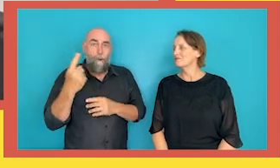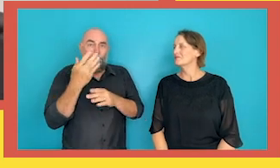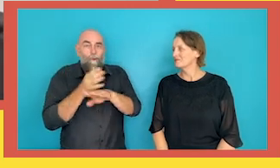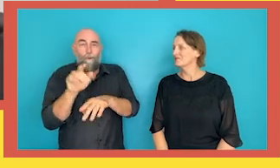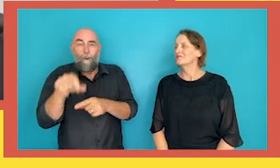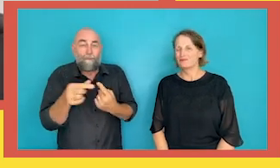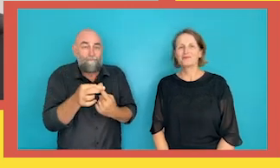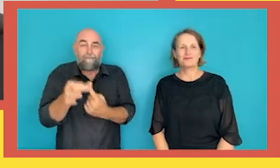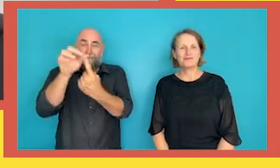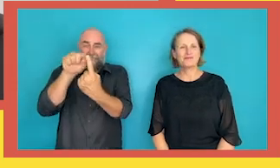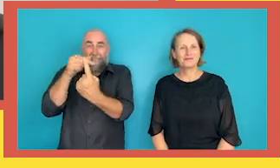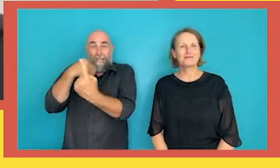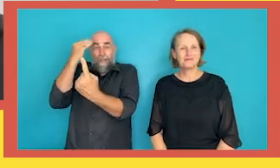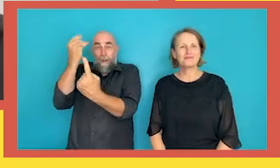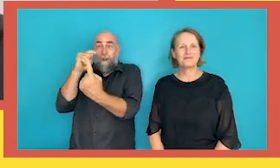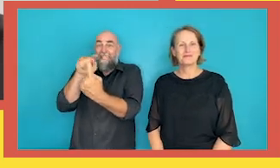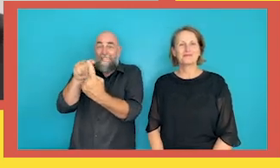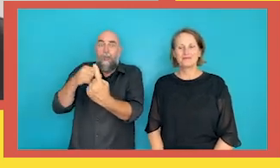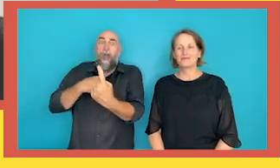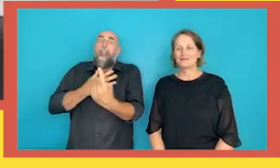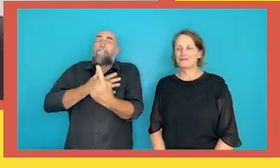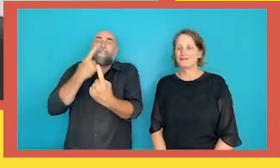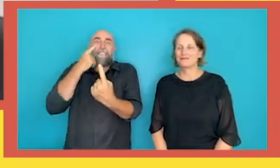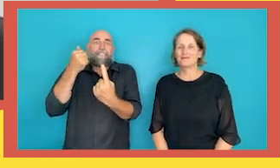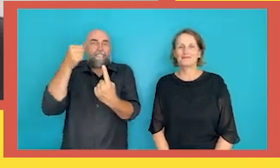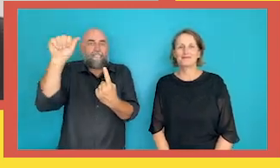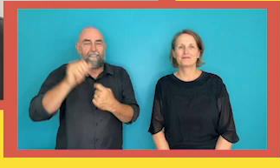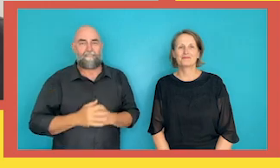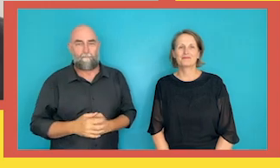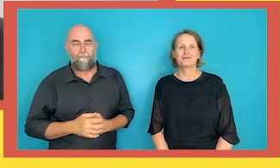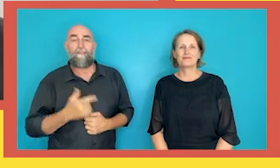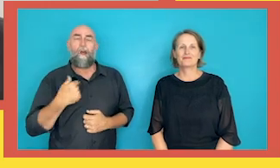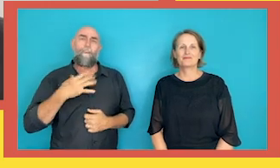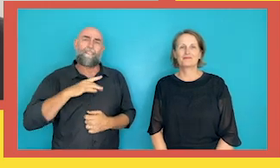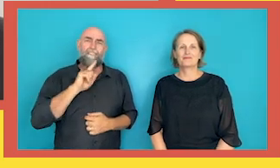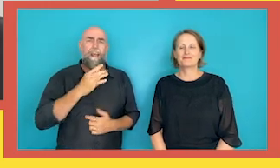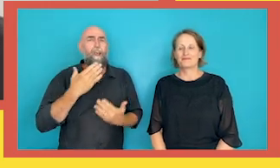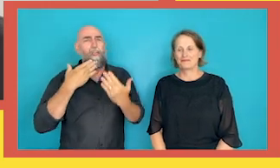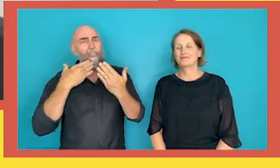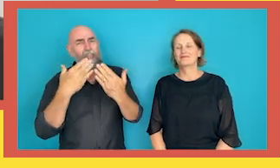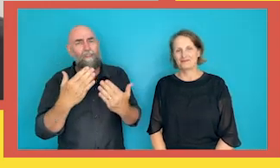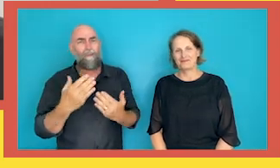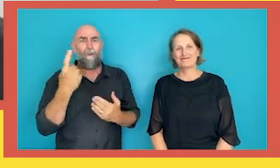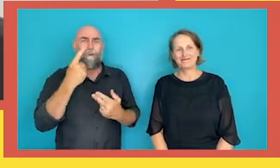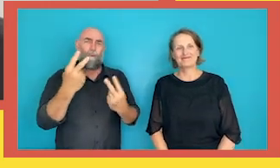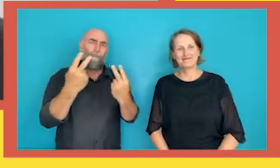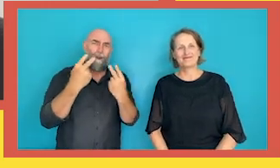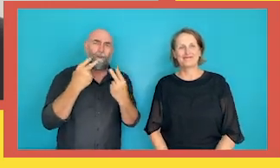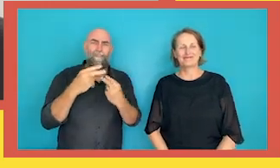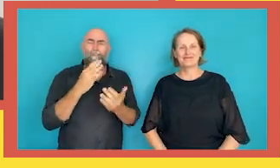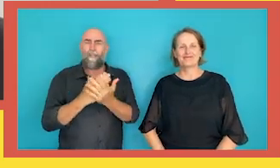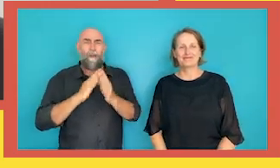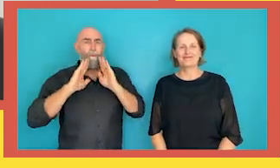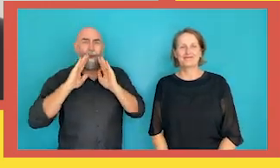It's the unknown always makes me a bit excited. Thank you, our listeners. It's been an amazing 2023. There's